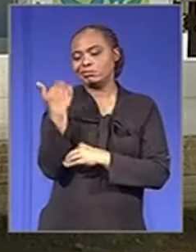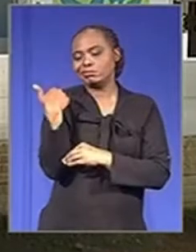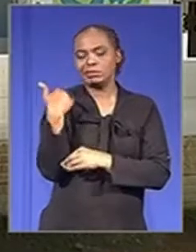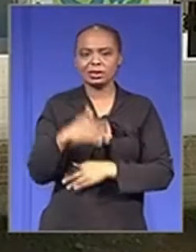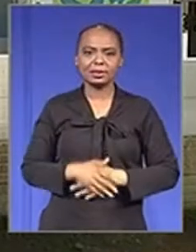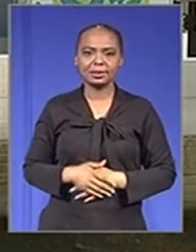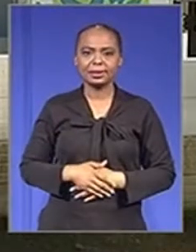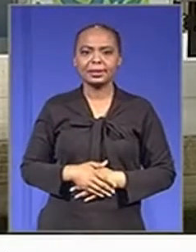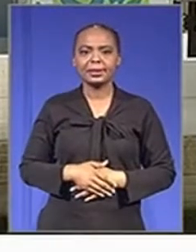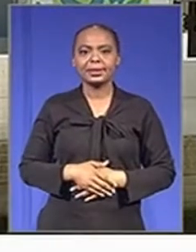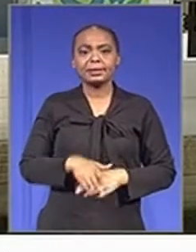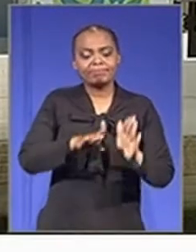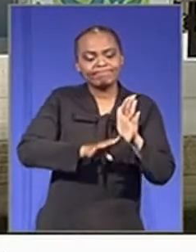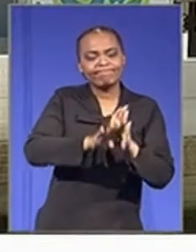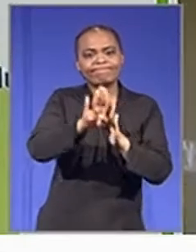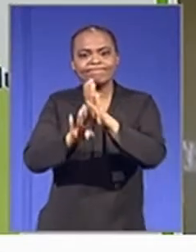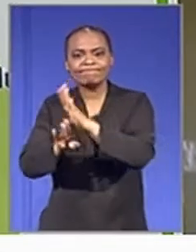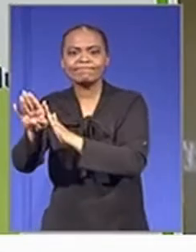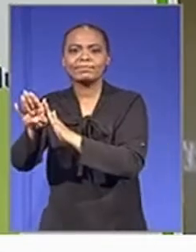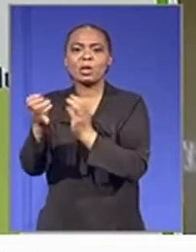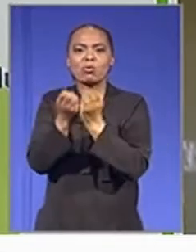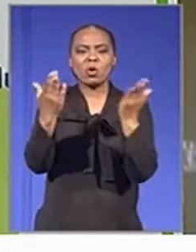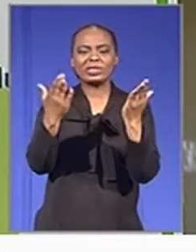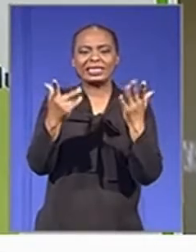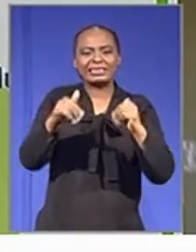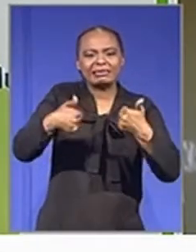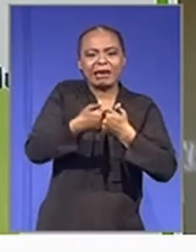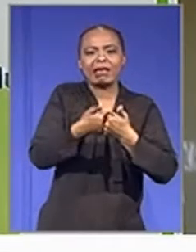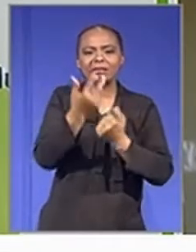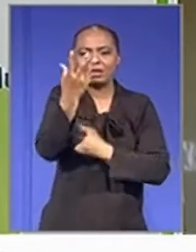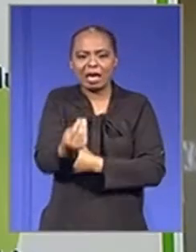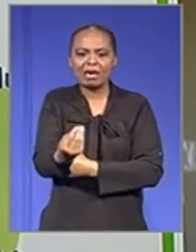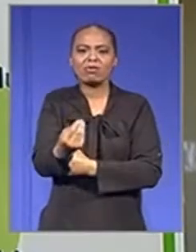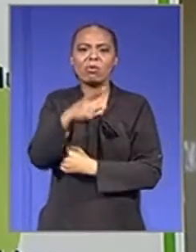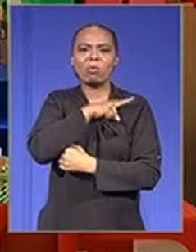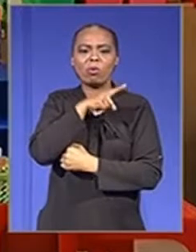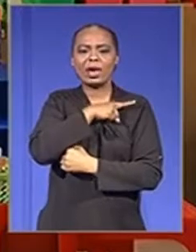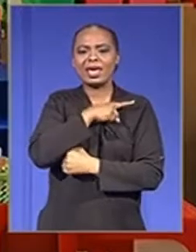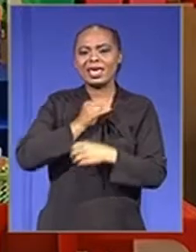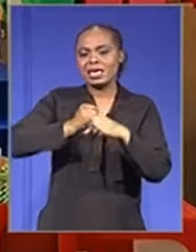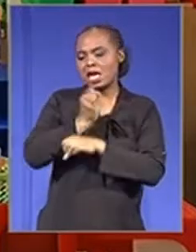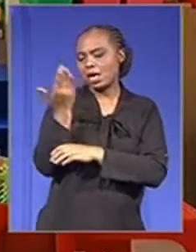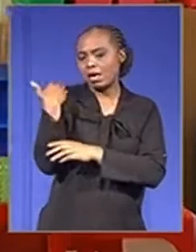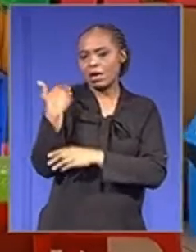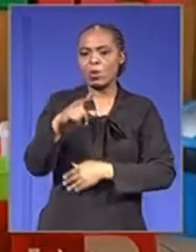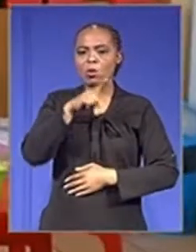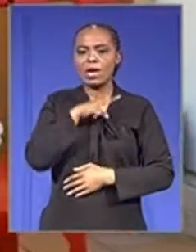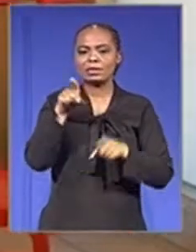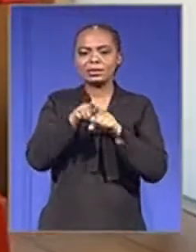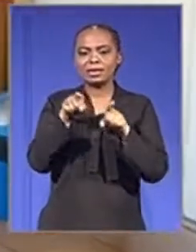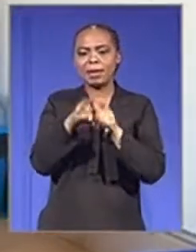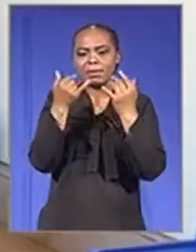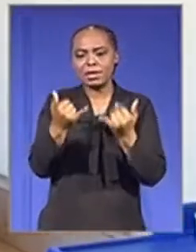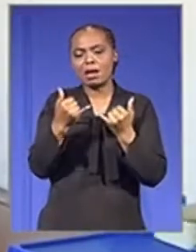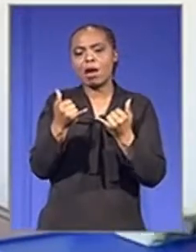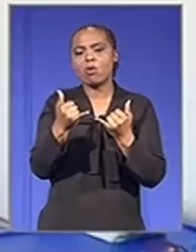Ditikatikwe tsa tlhabollo ya bana di le dintsi di samagane le matsapa a go itlamela fa e sa le moageng o fetileng. Mme jaaka naga e itemogela